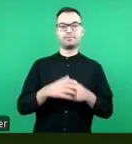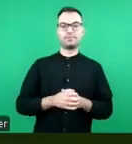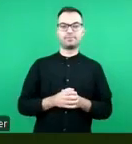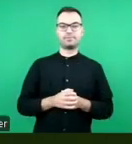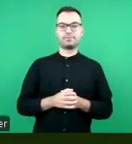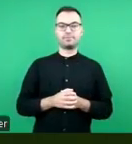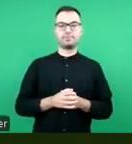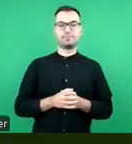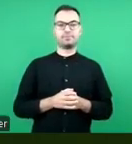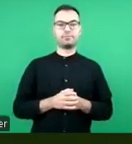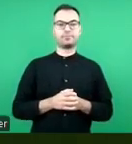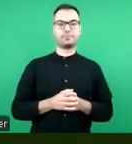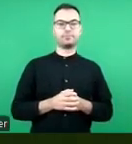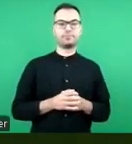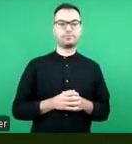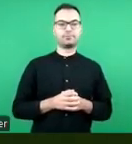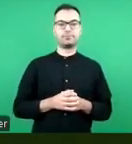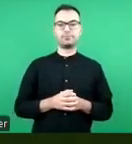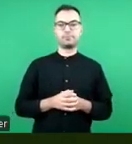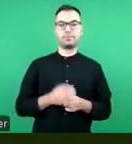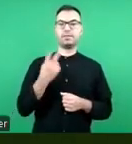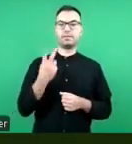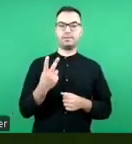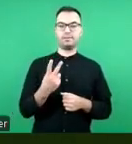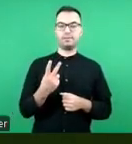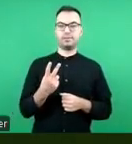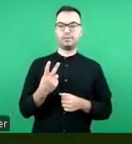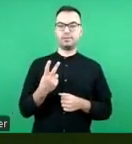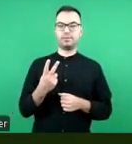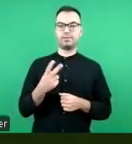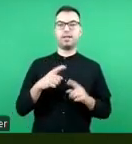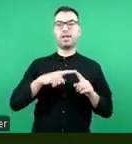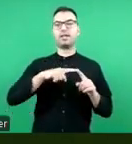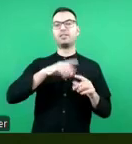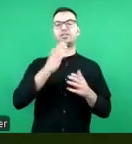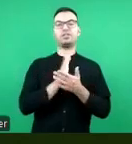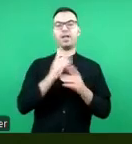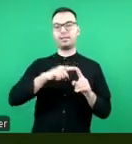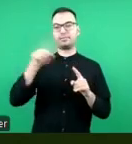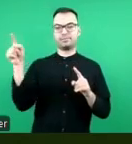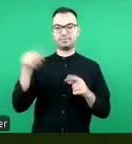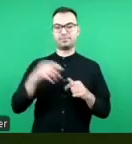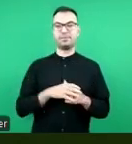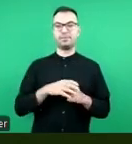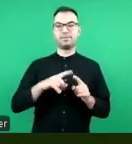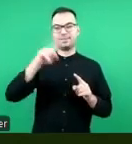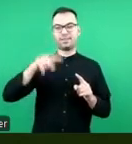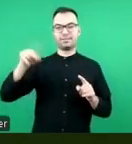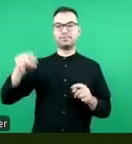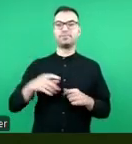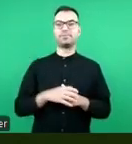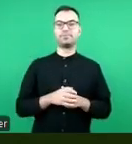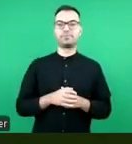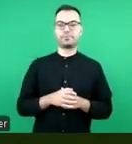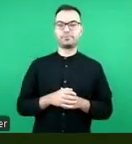behind these formulas is the mix of two rarefaction extrapolation curves, right? You can statistically sample from